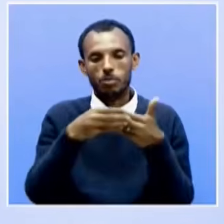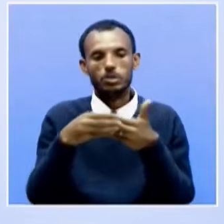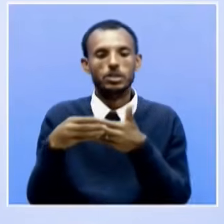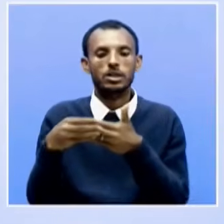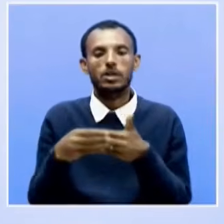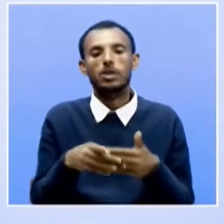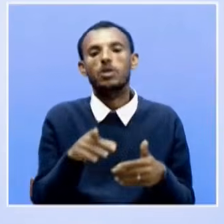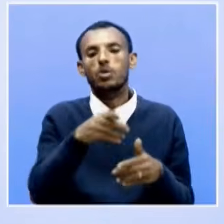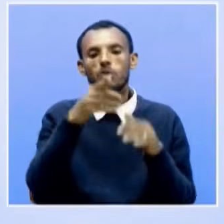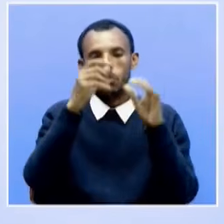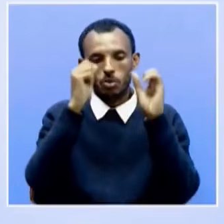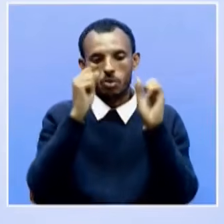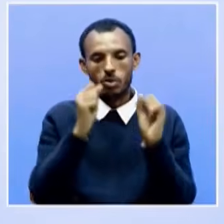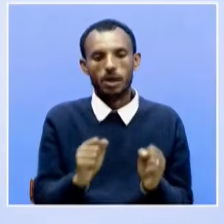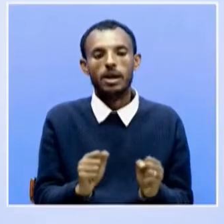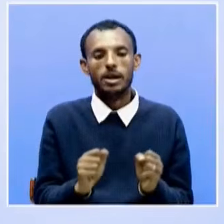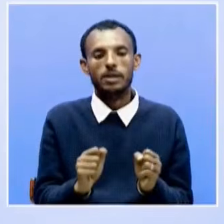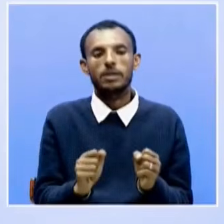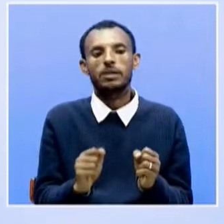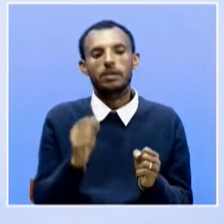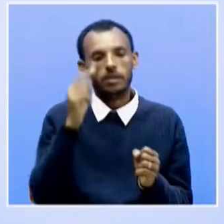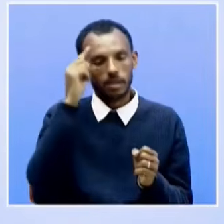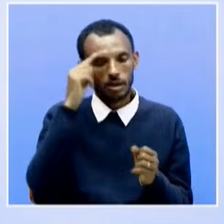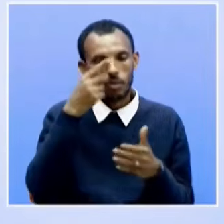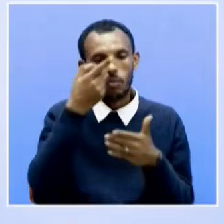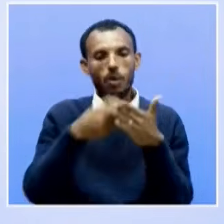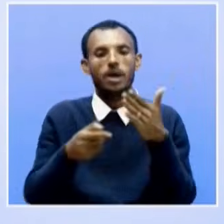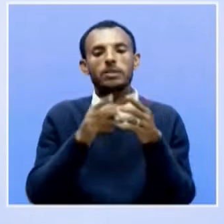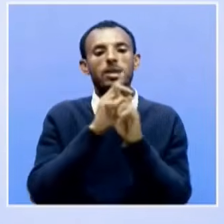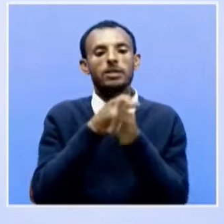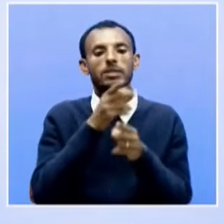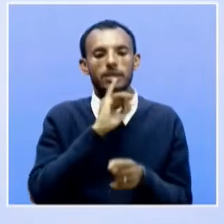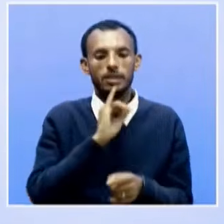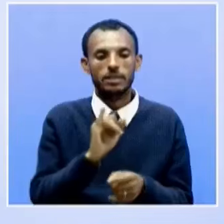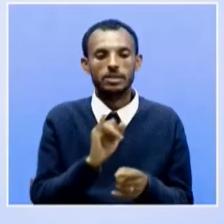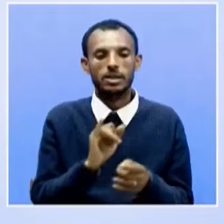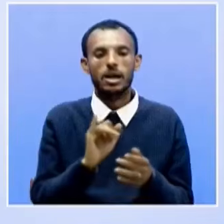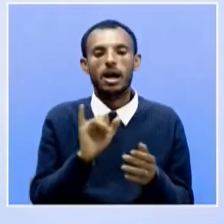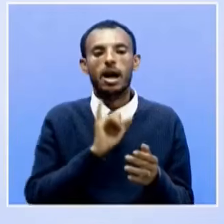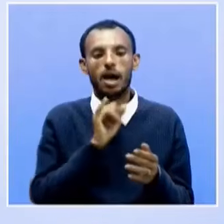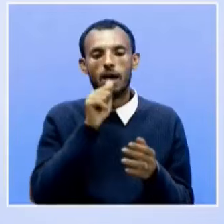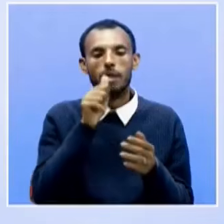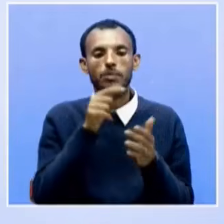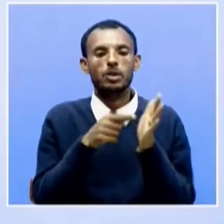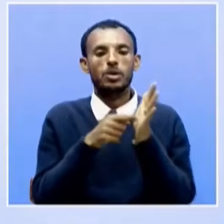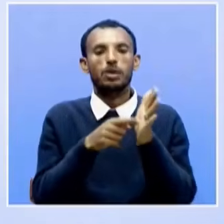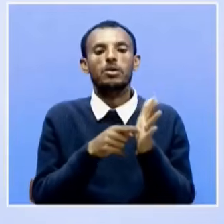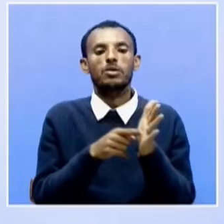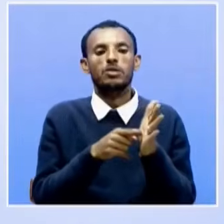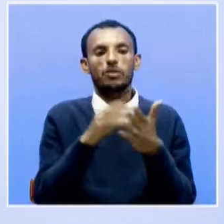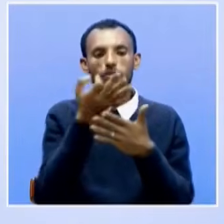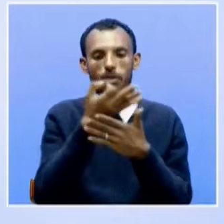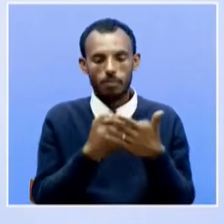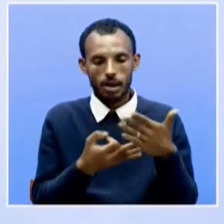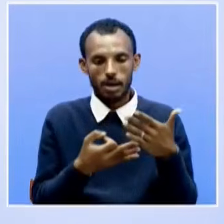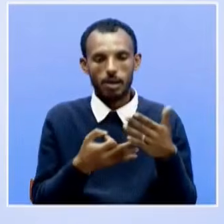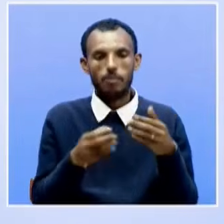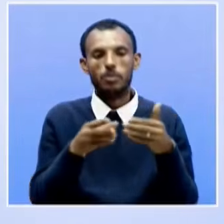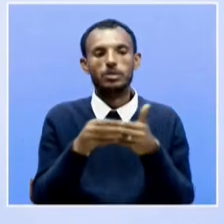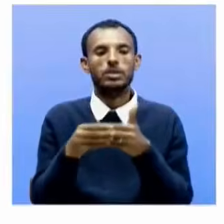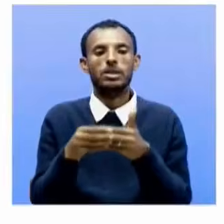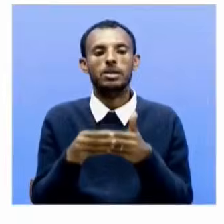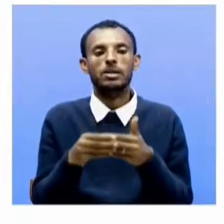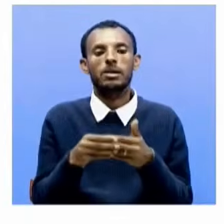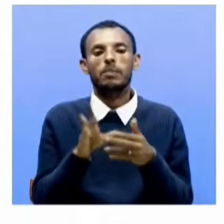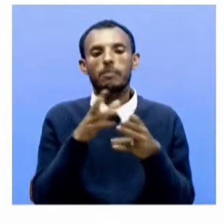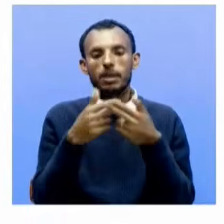you can sense what the answer is. I'm showing you the formal procedure. So multiplying both sides by 2, you